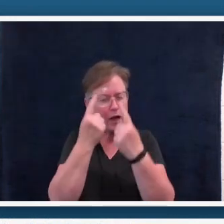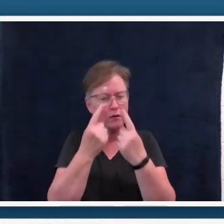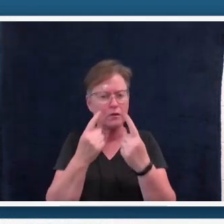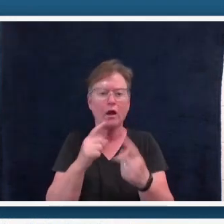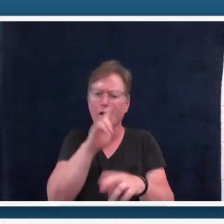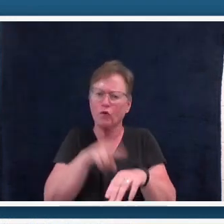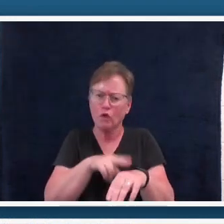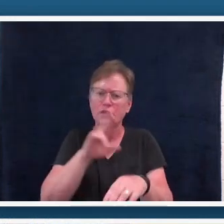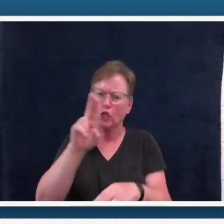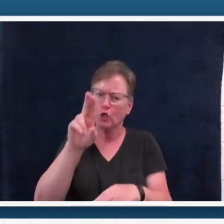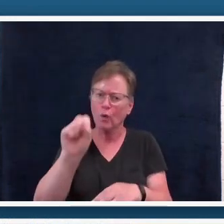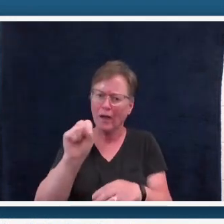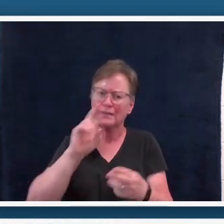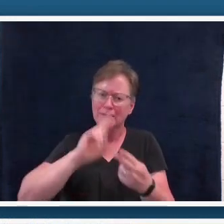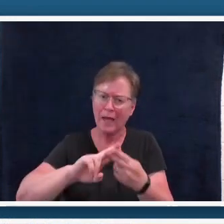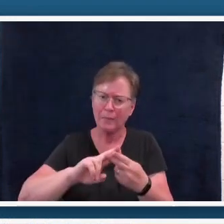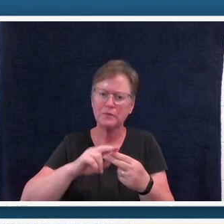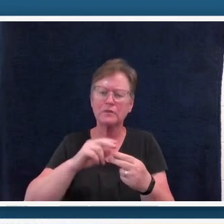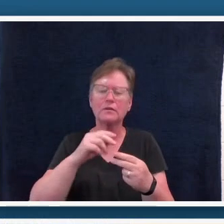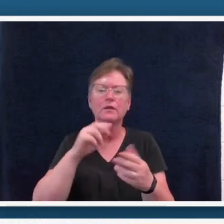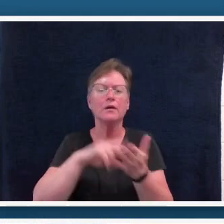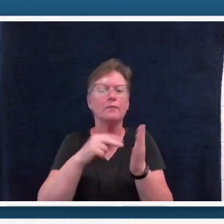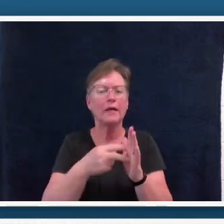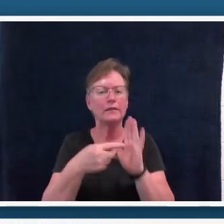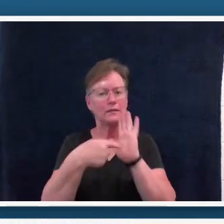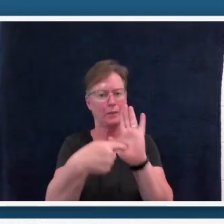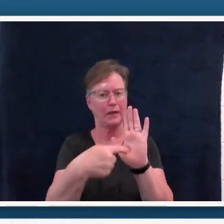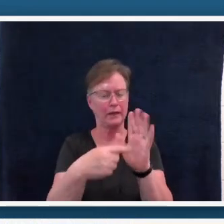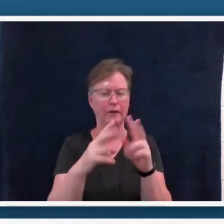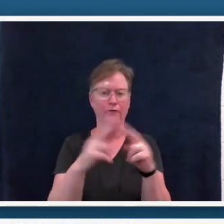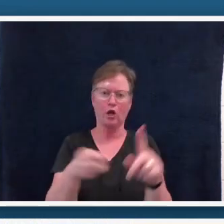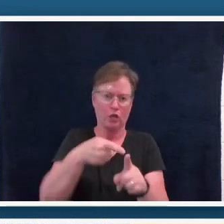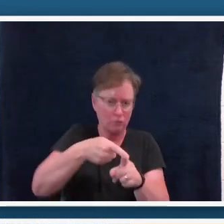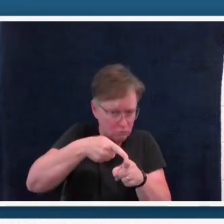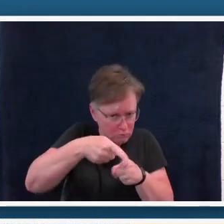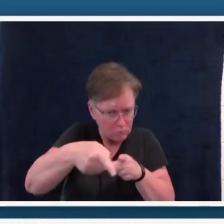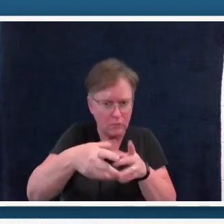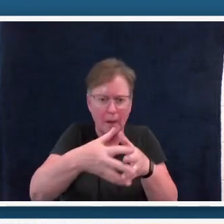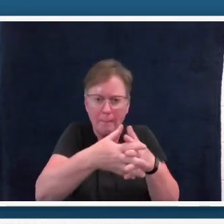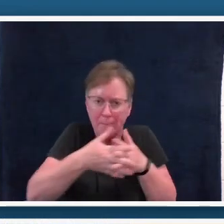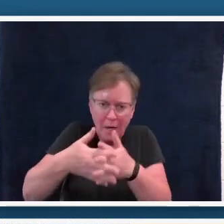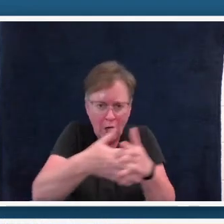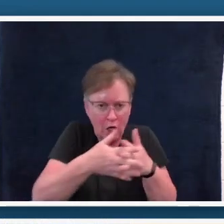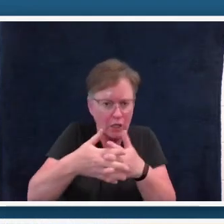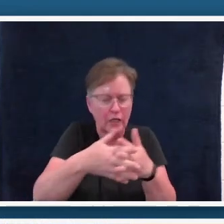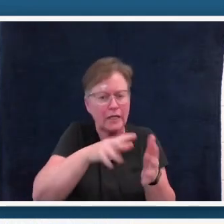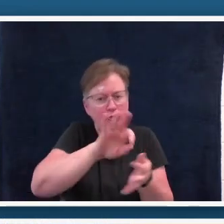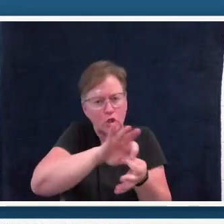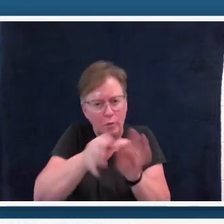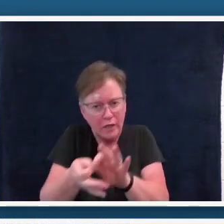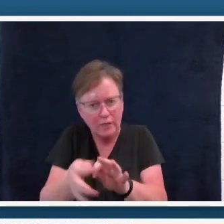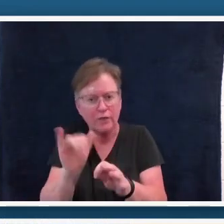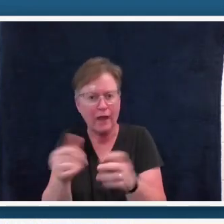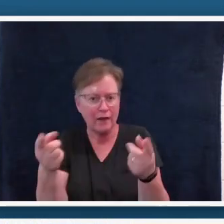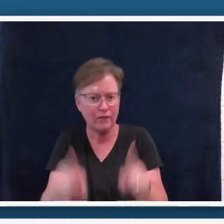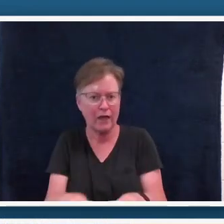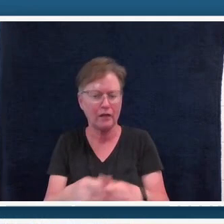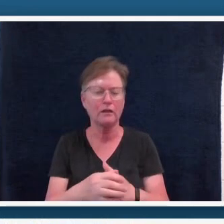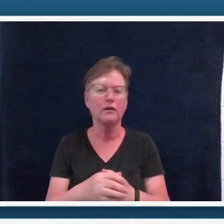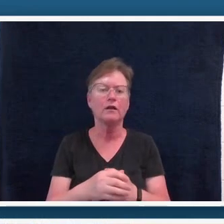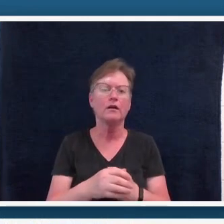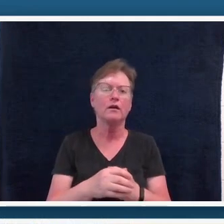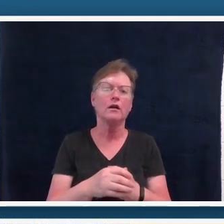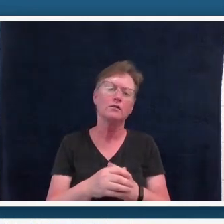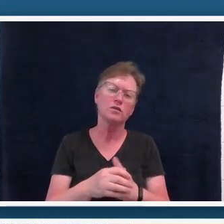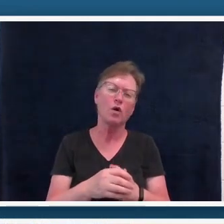So these are depicting a very American-centric interpretation of the event. So I've been struck a few